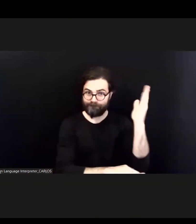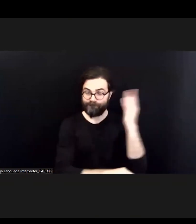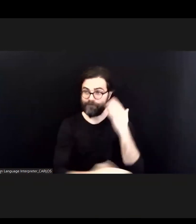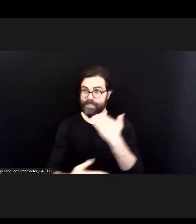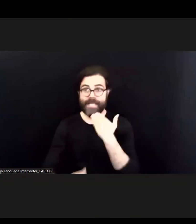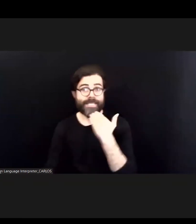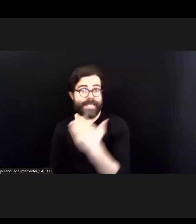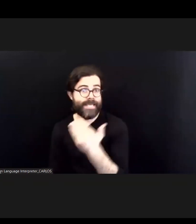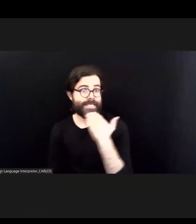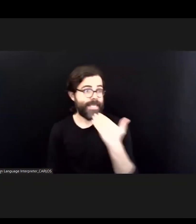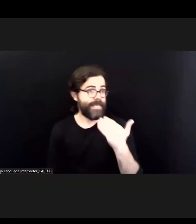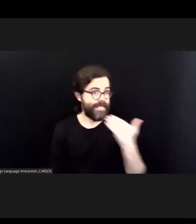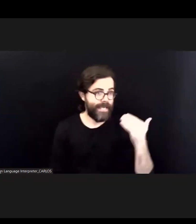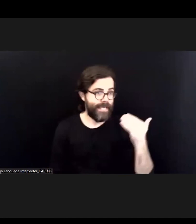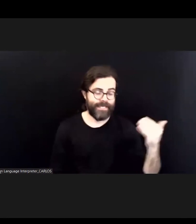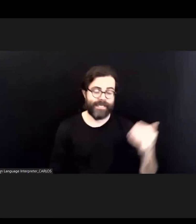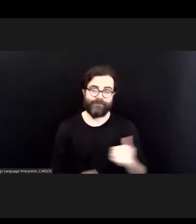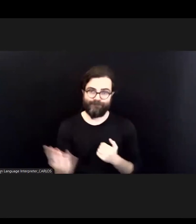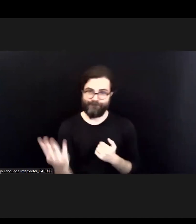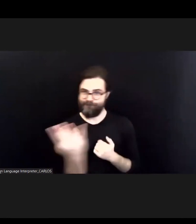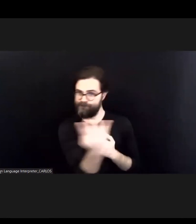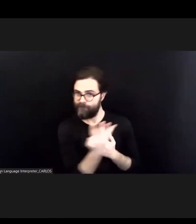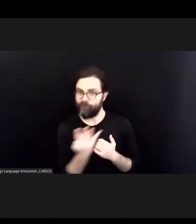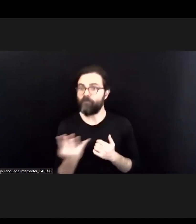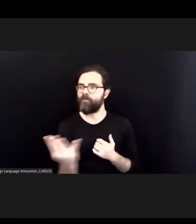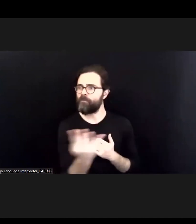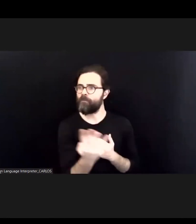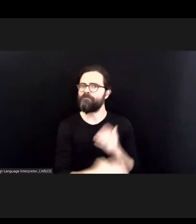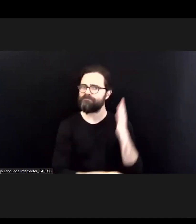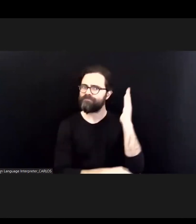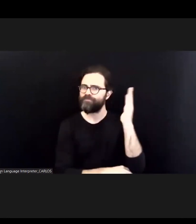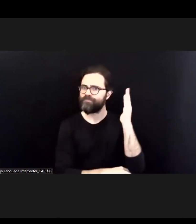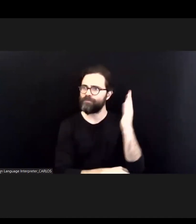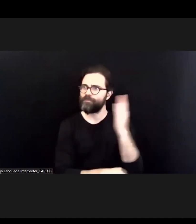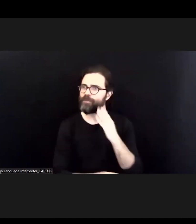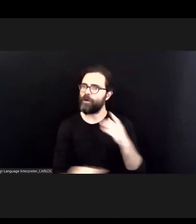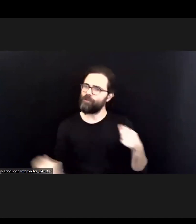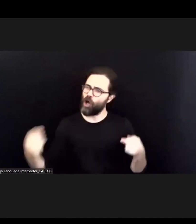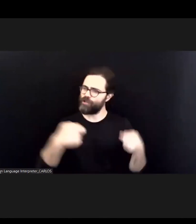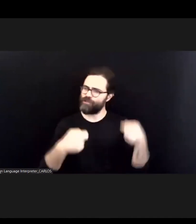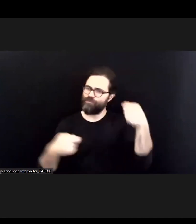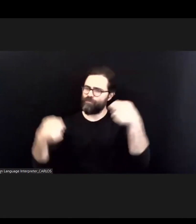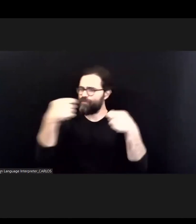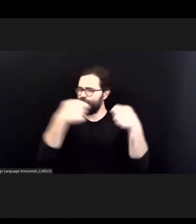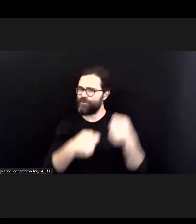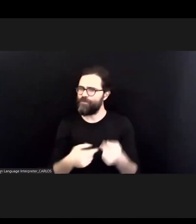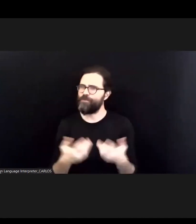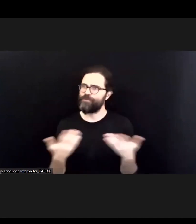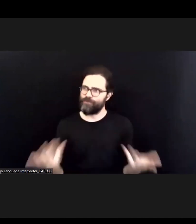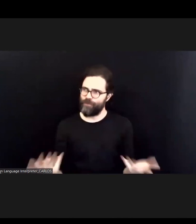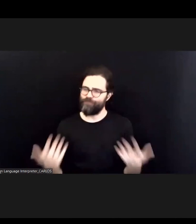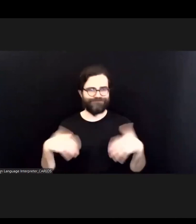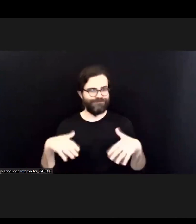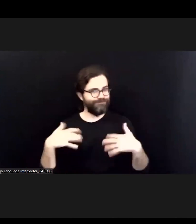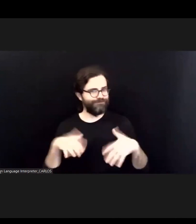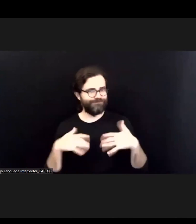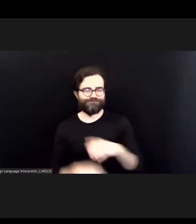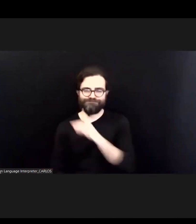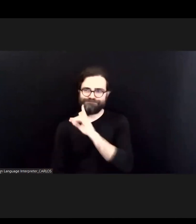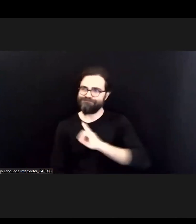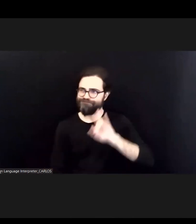generation's designers and content managers know accessibility from the start, because that's the only way this can be sustainable.